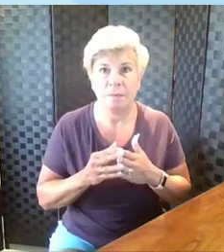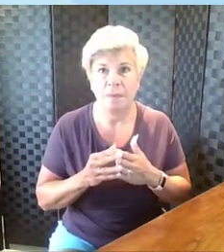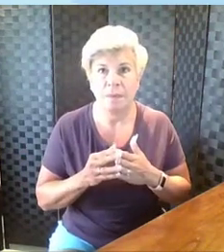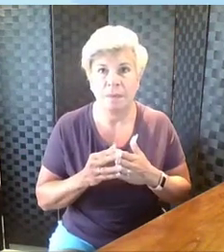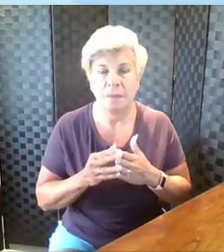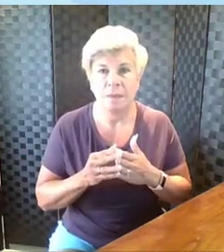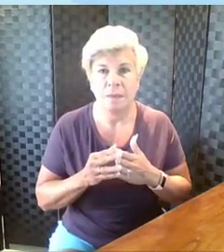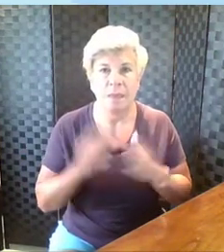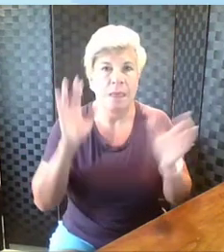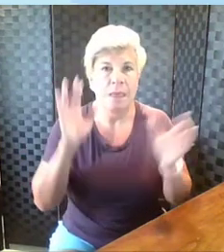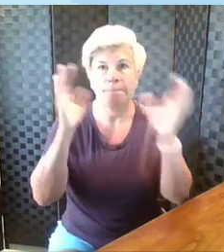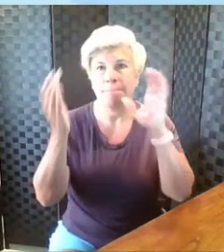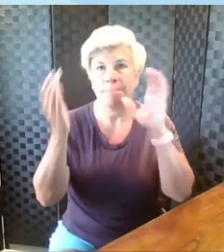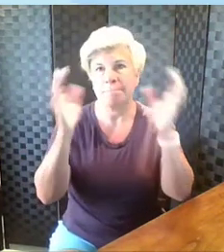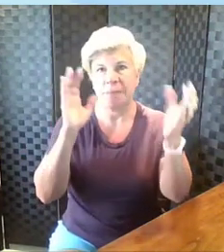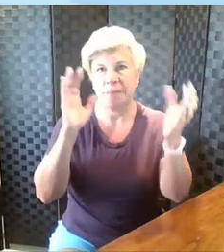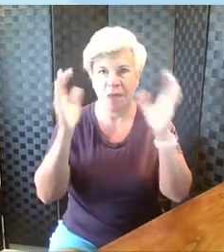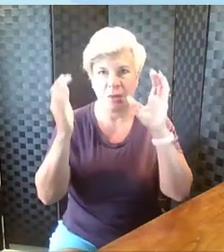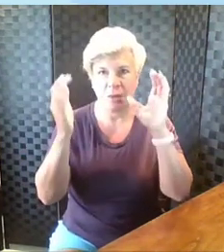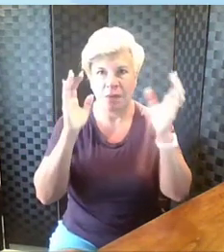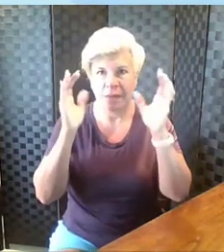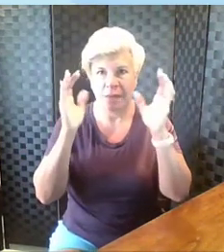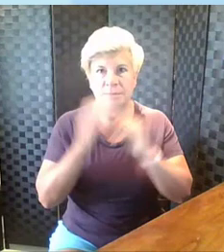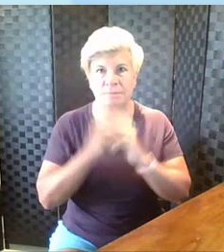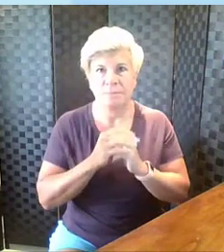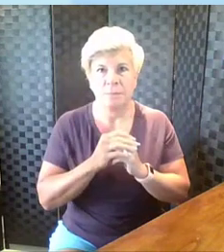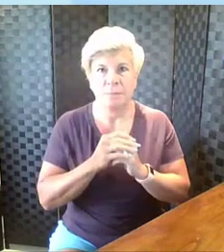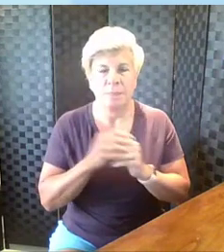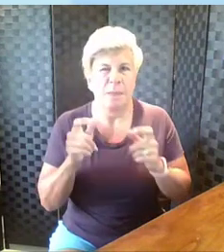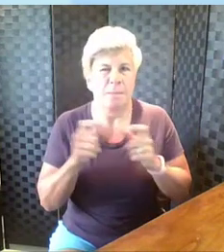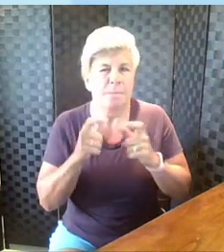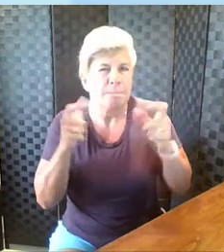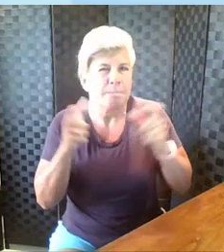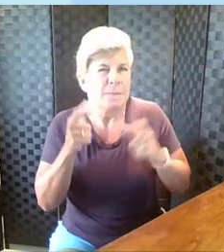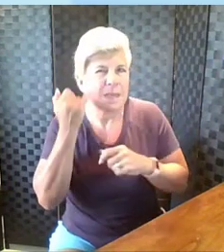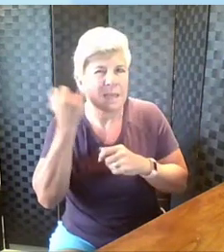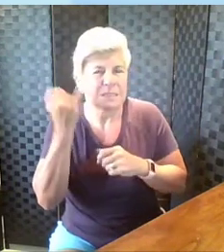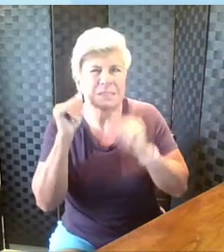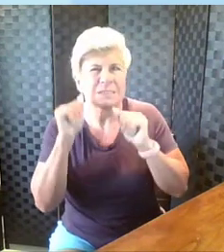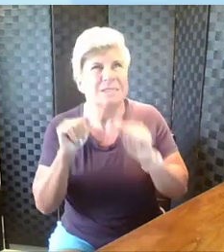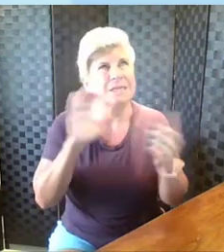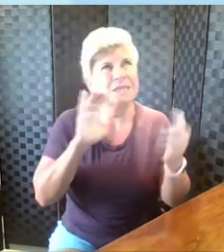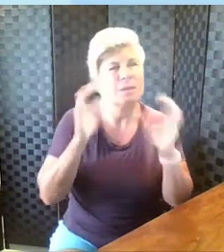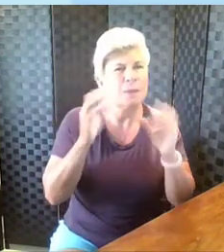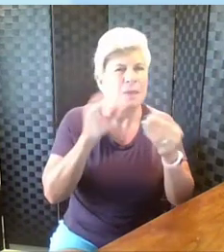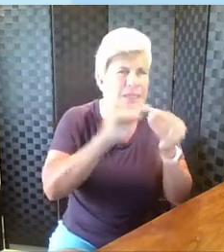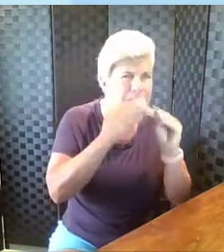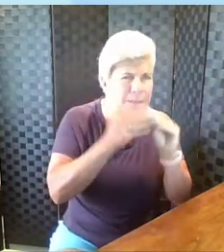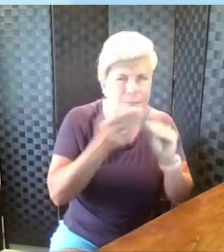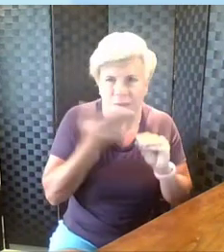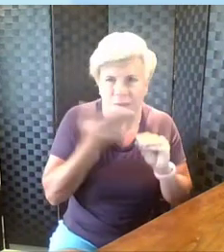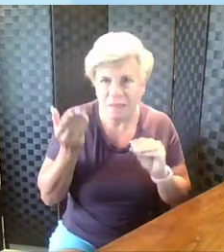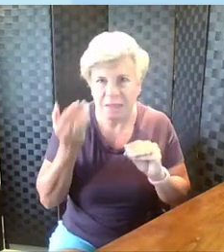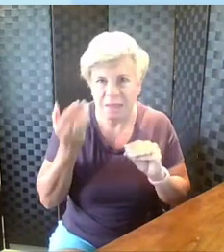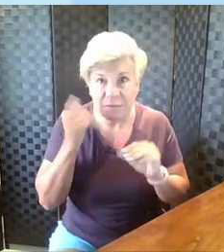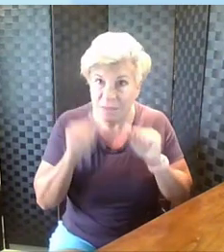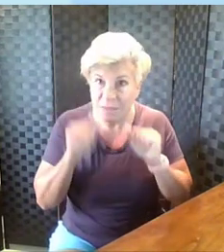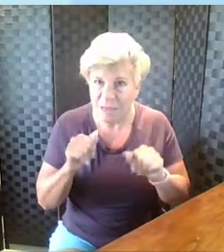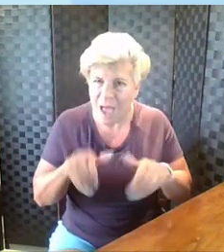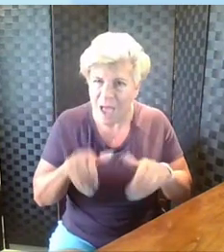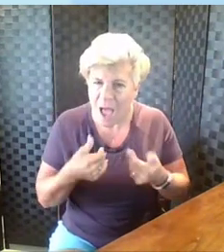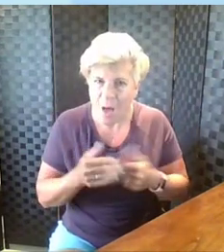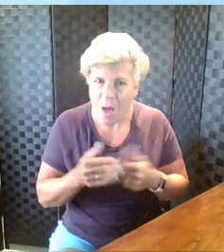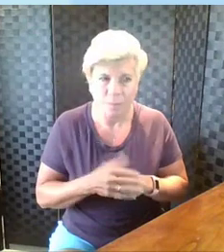to be our big topic and big question is, can we compare numbers or objects? And if we can, how can we do